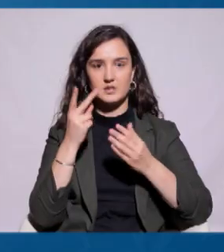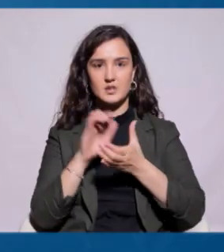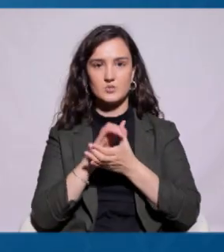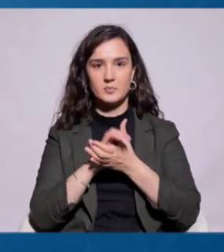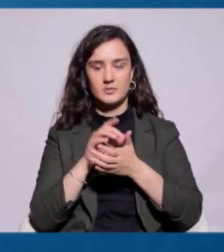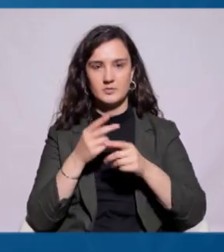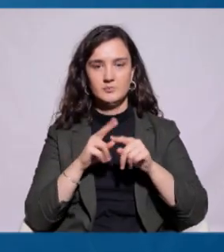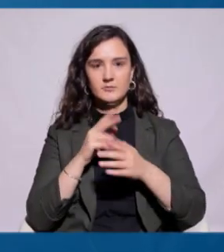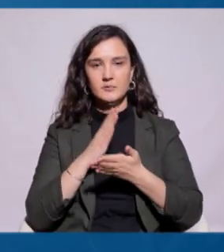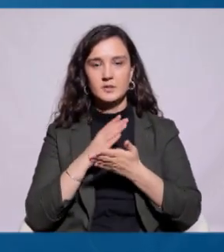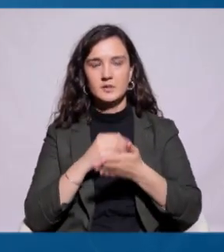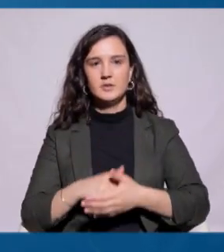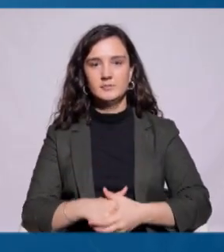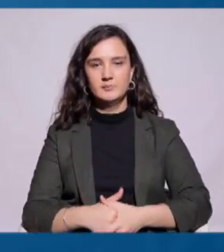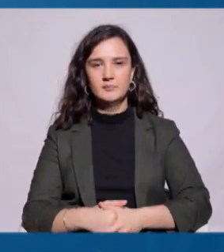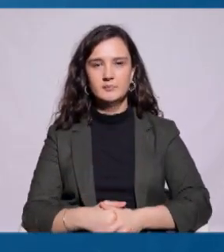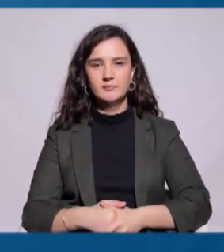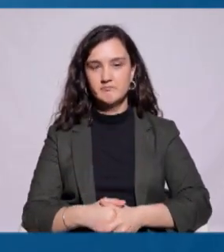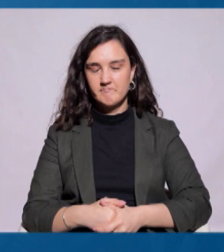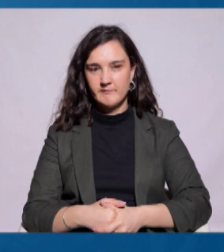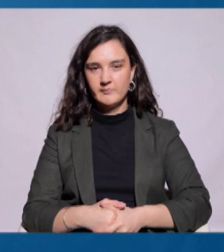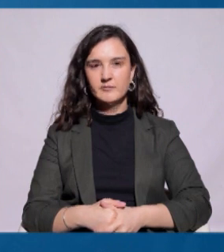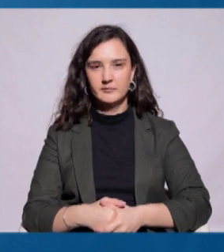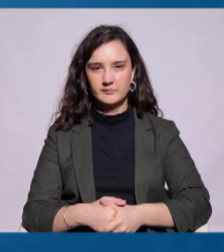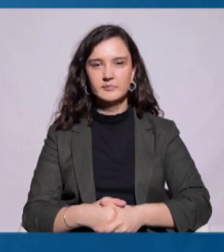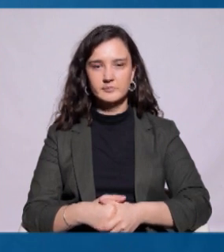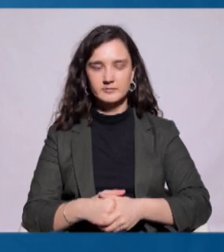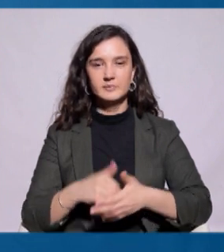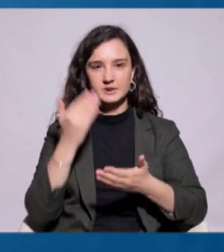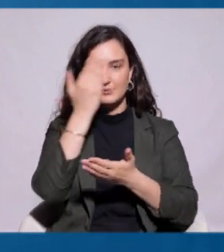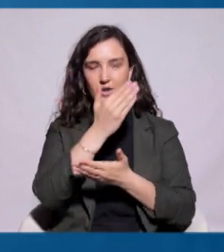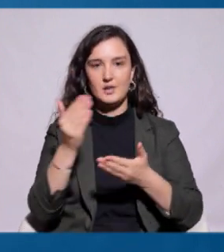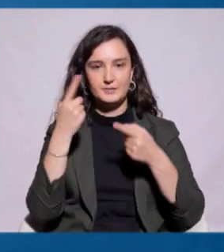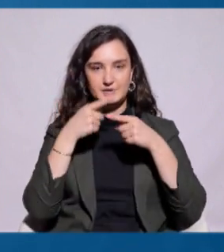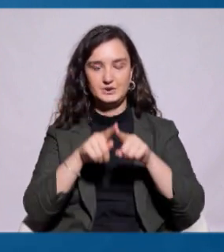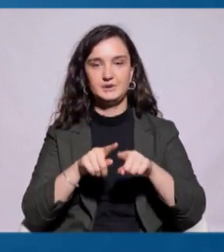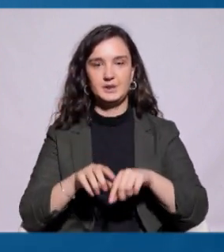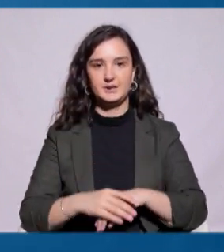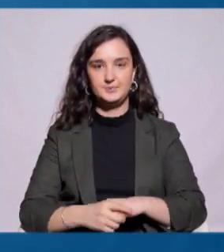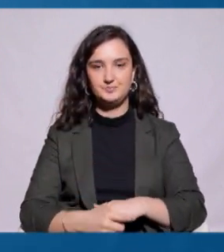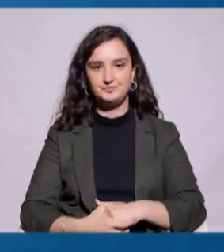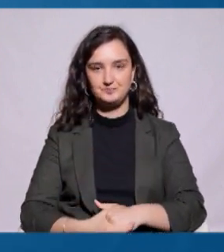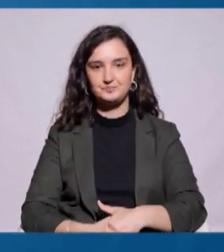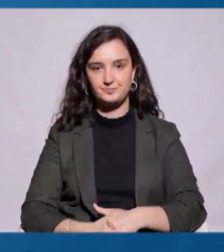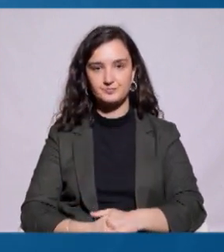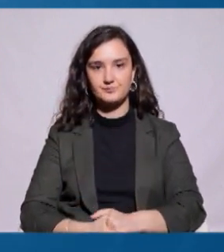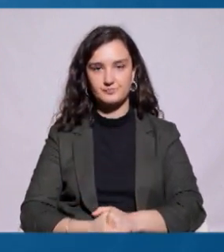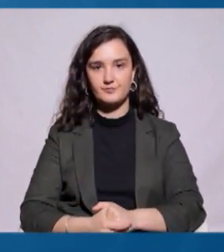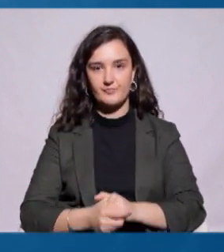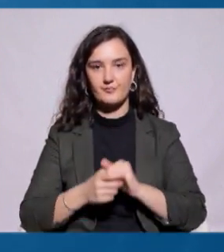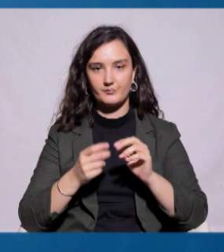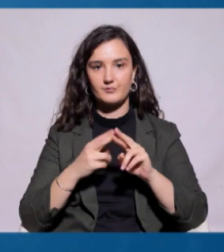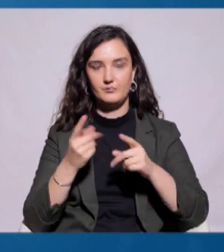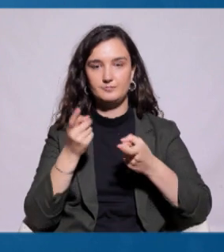the engineers. This is a civil engineering. You are absolutely right. Civil engineering is the one that